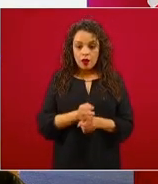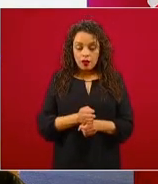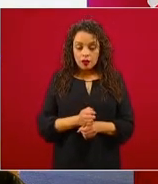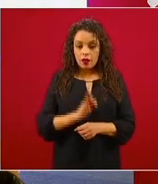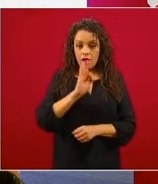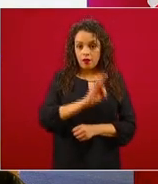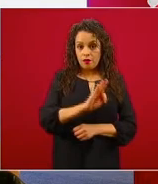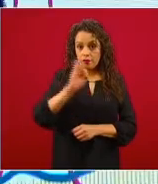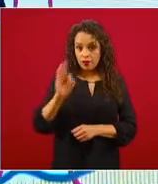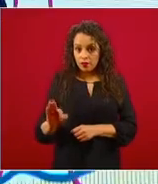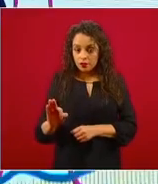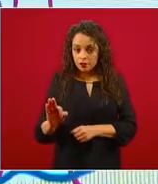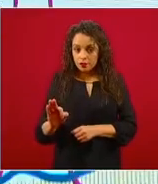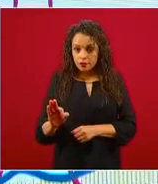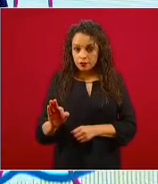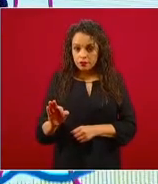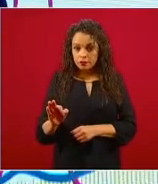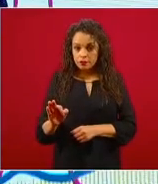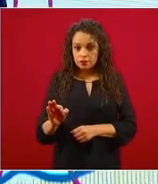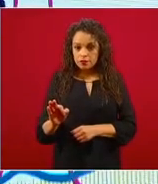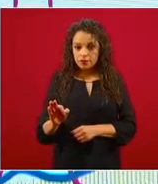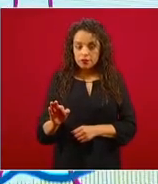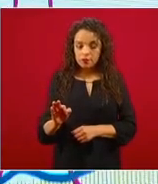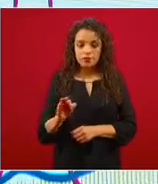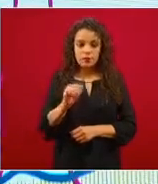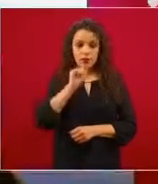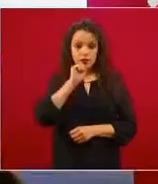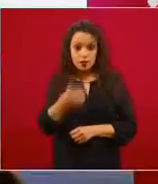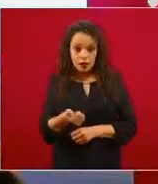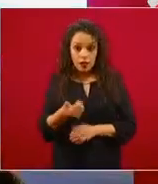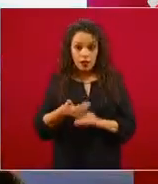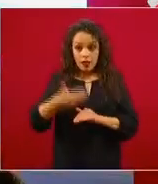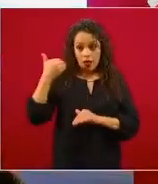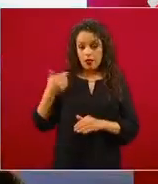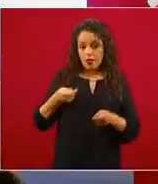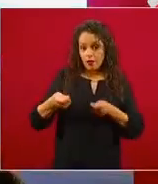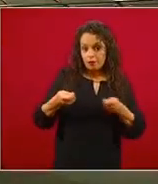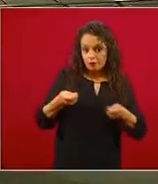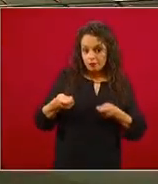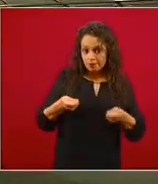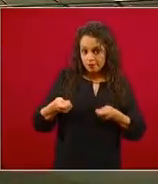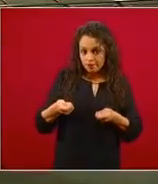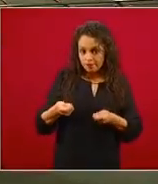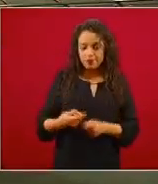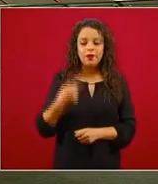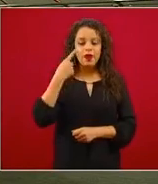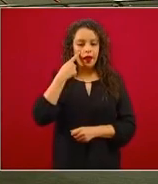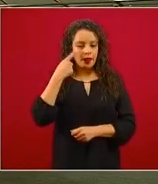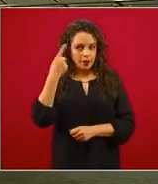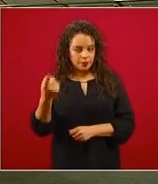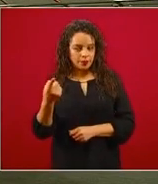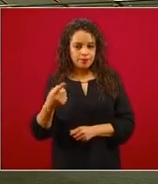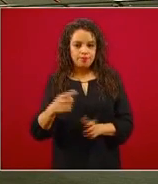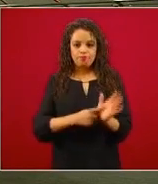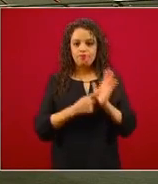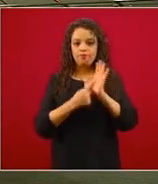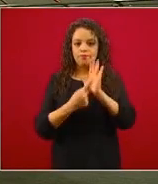the data of what has happened, which is represented in the yellow bar, with the prediction of what